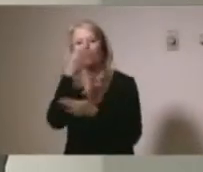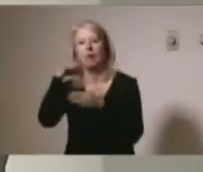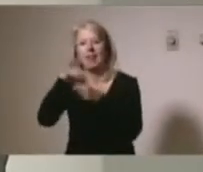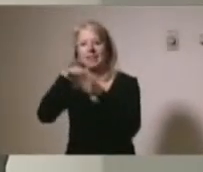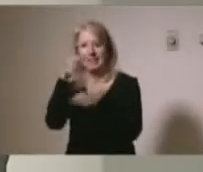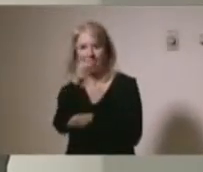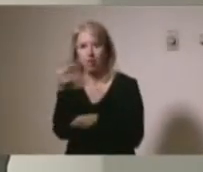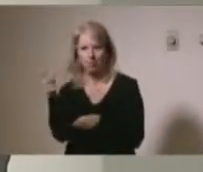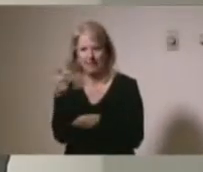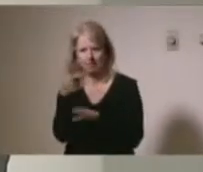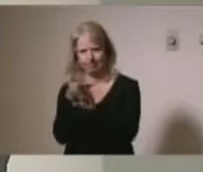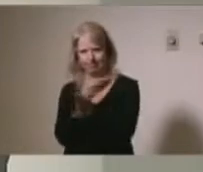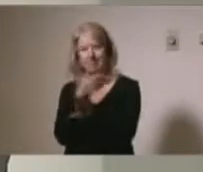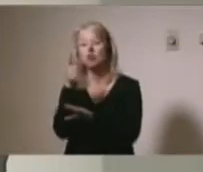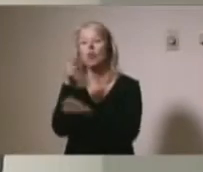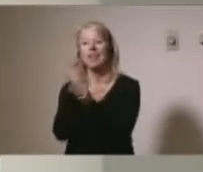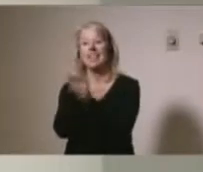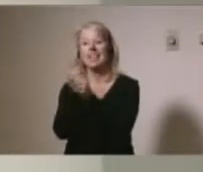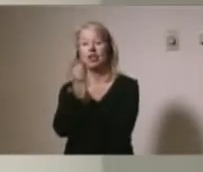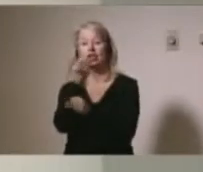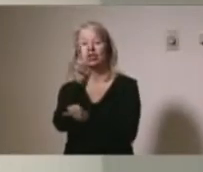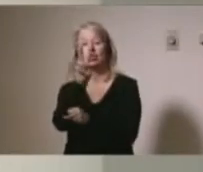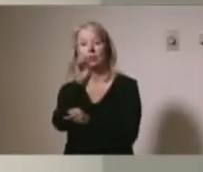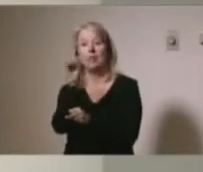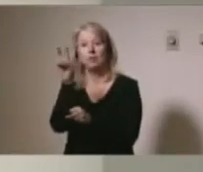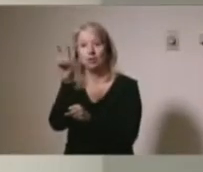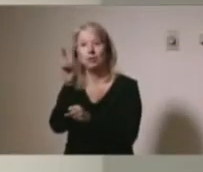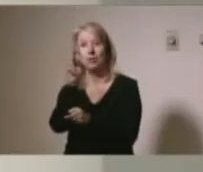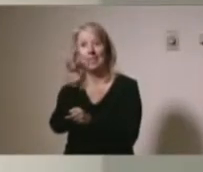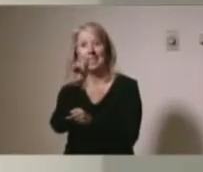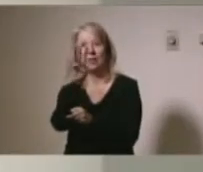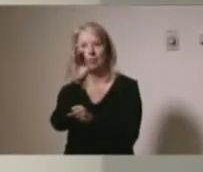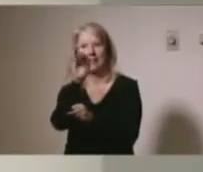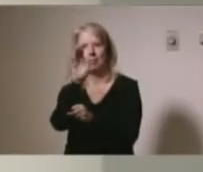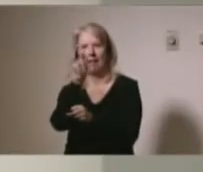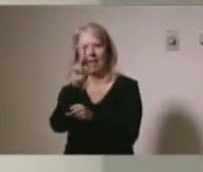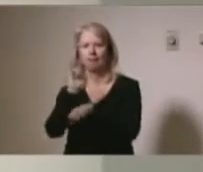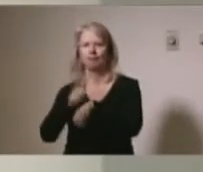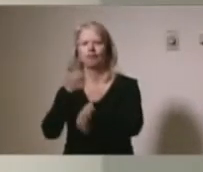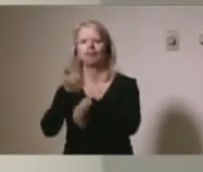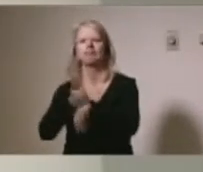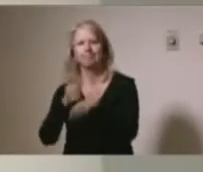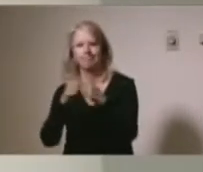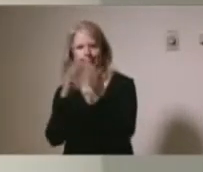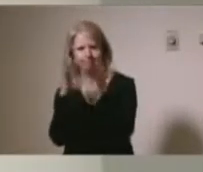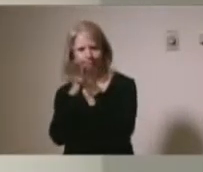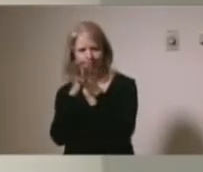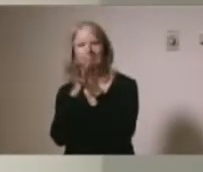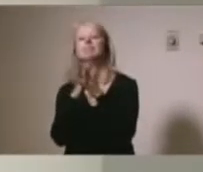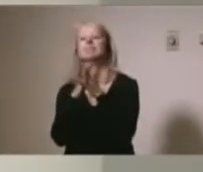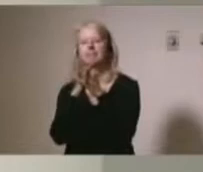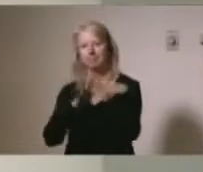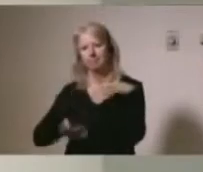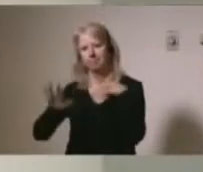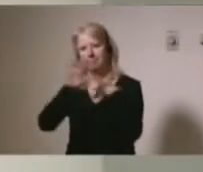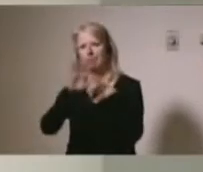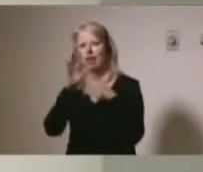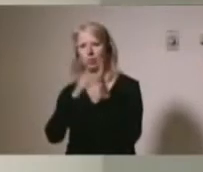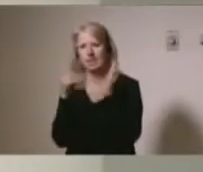government. So in 2002, Kiwi Bank launched into the New Zealand public arena.